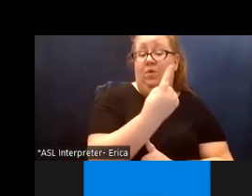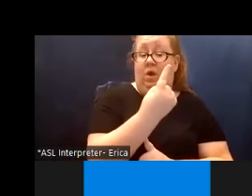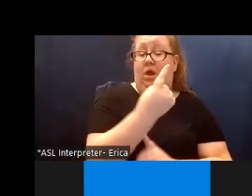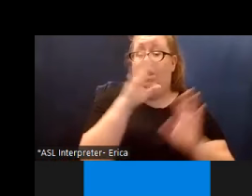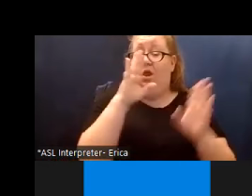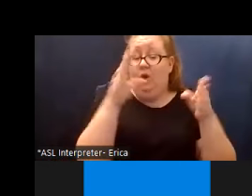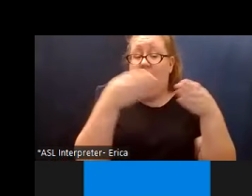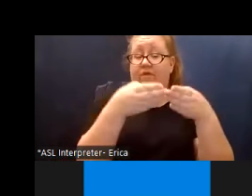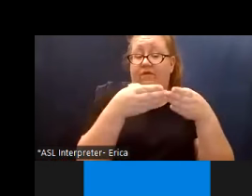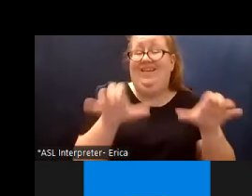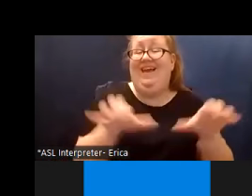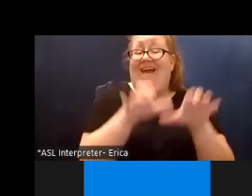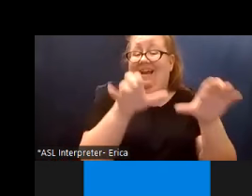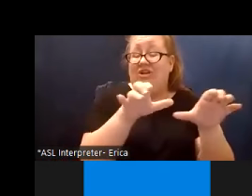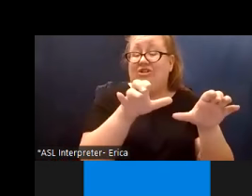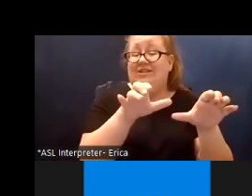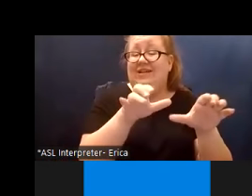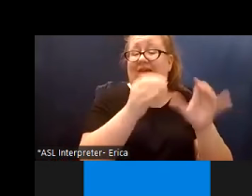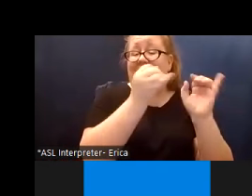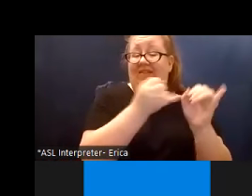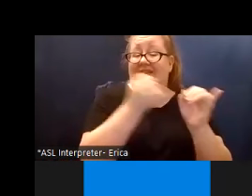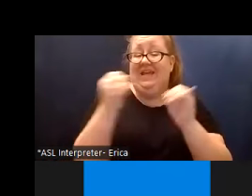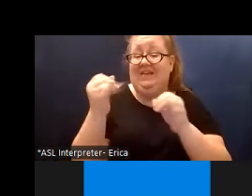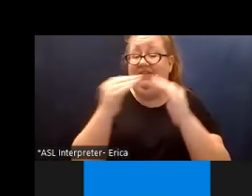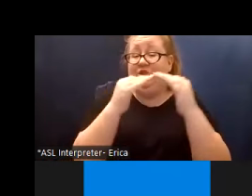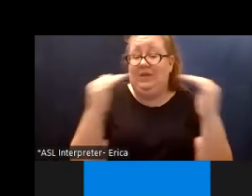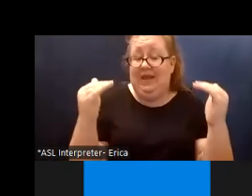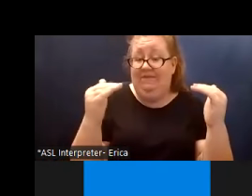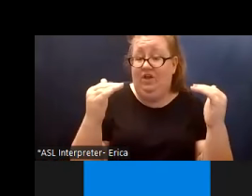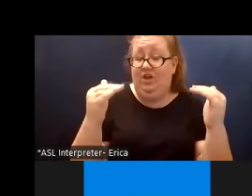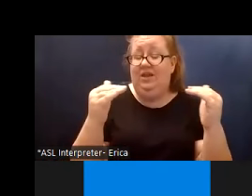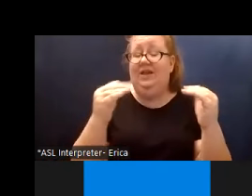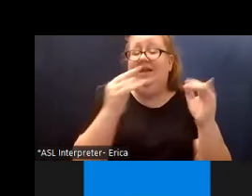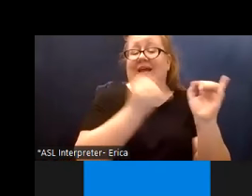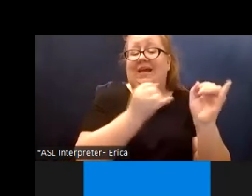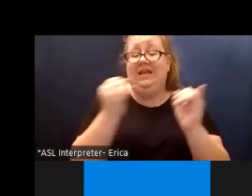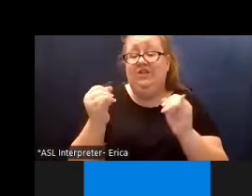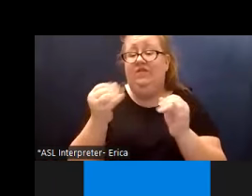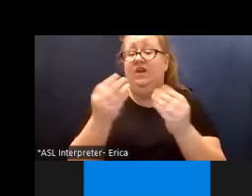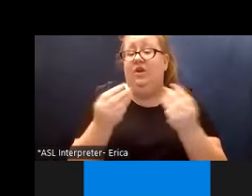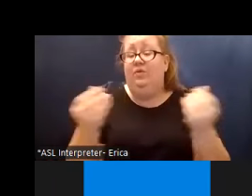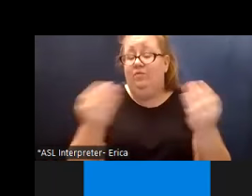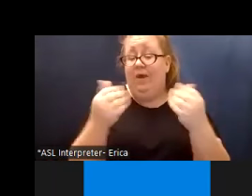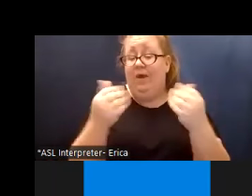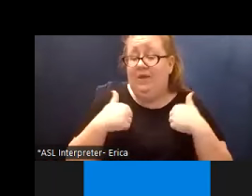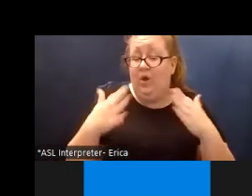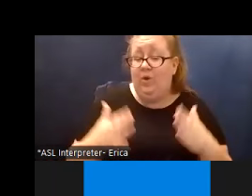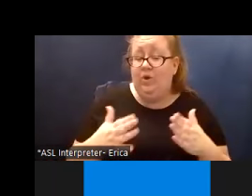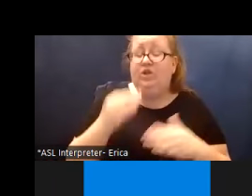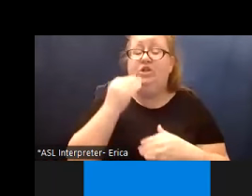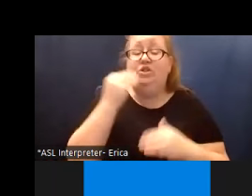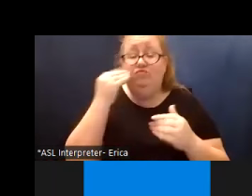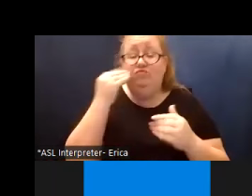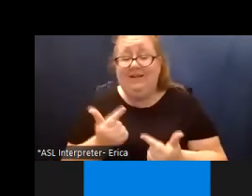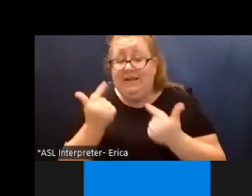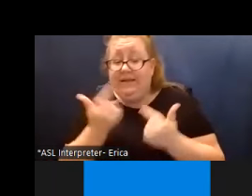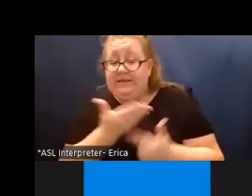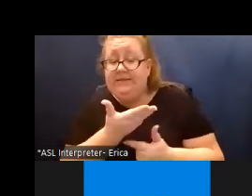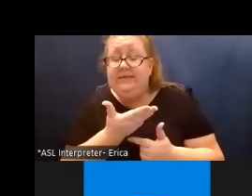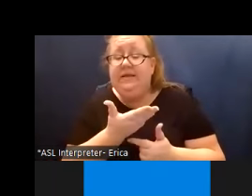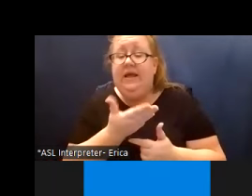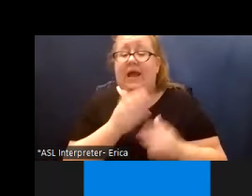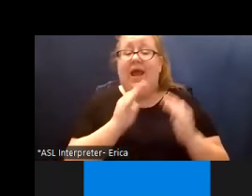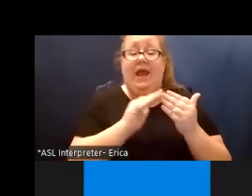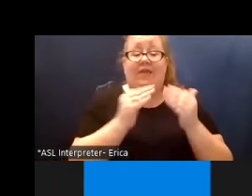on, actions at the individual level, individual property owners, individual residents, as well as the